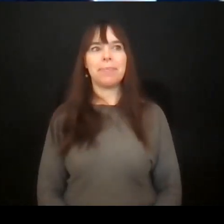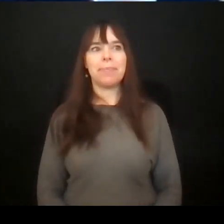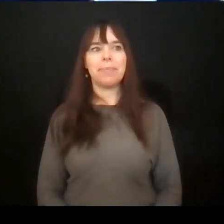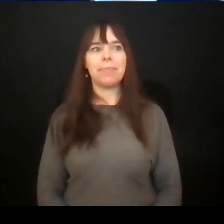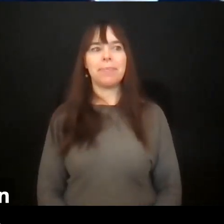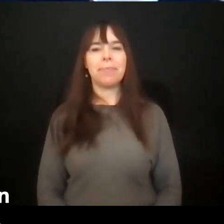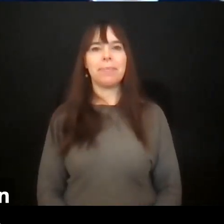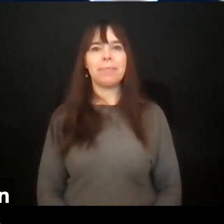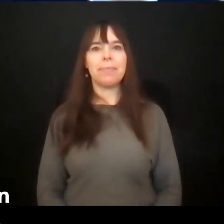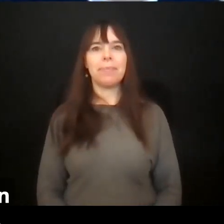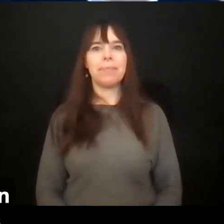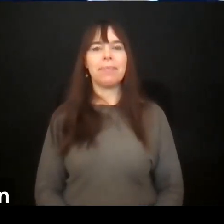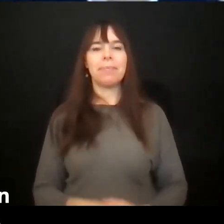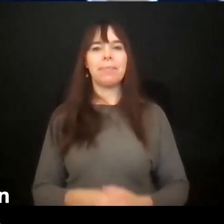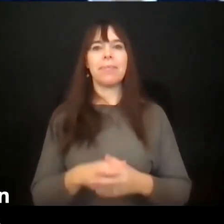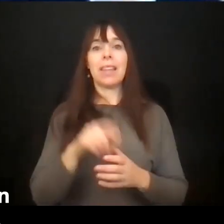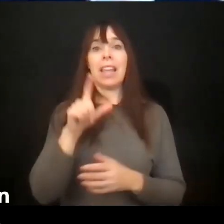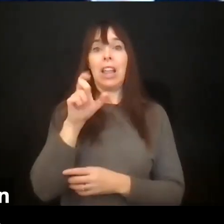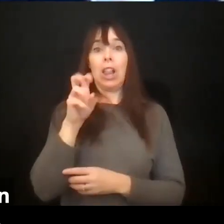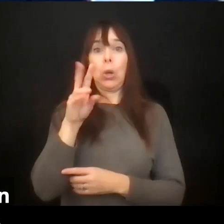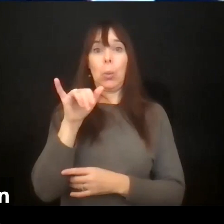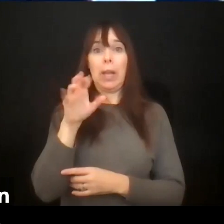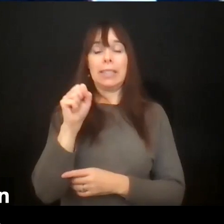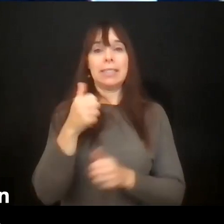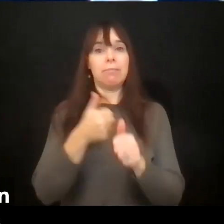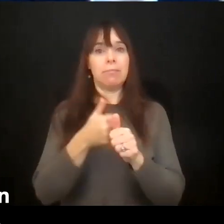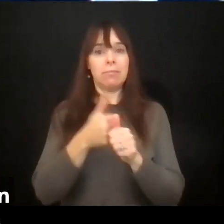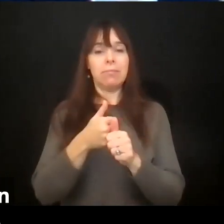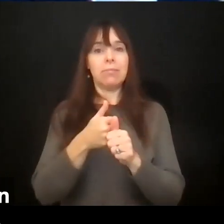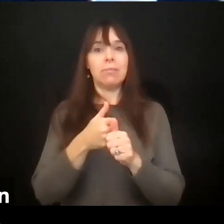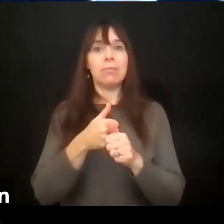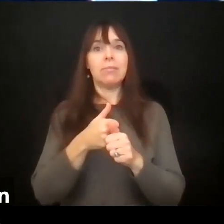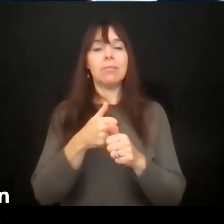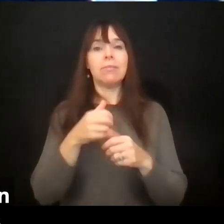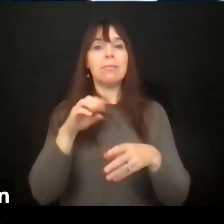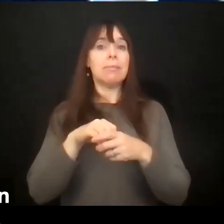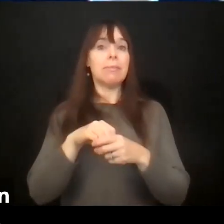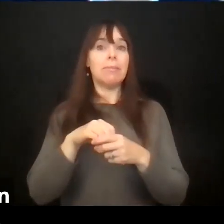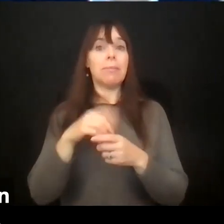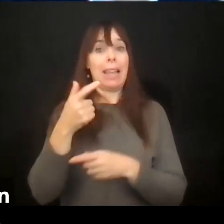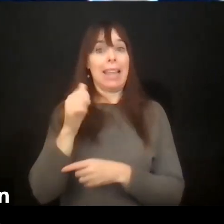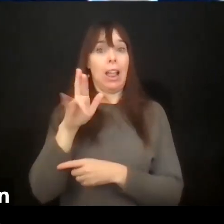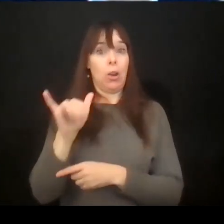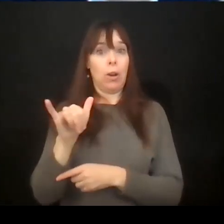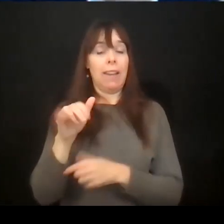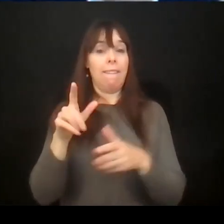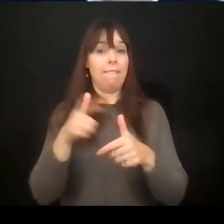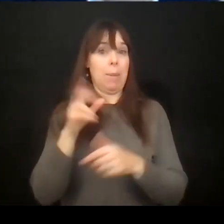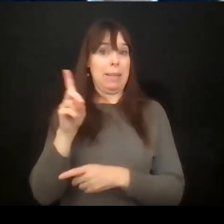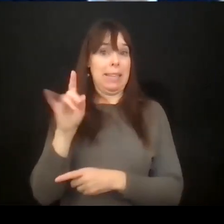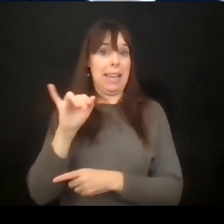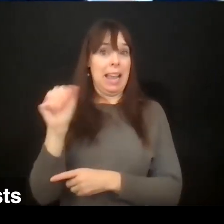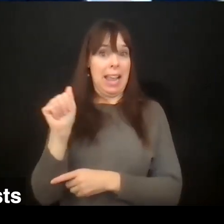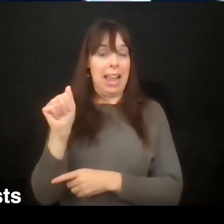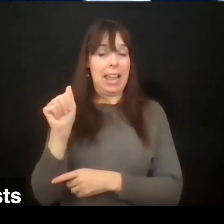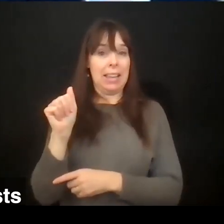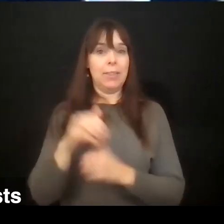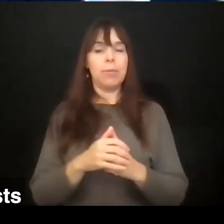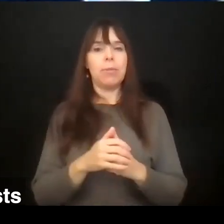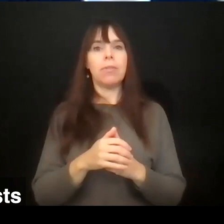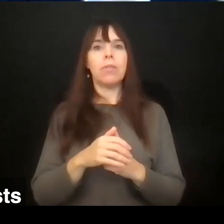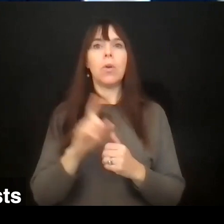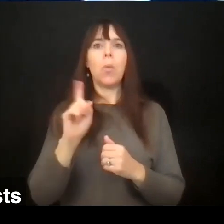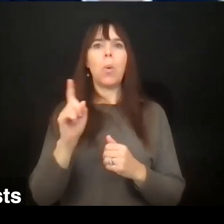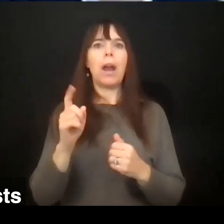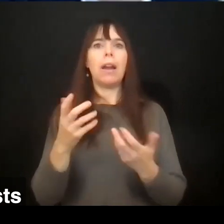1800s. Edmonia Lewis is in a gallery at the DIA where